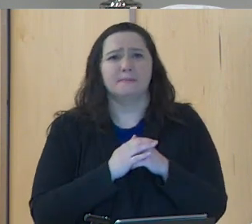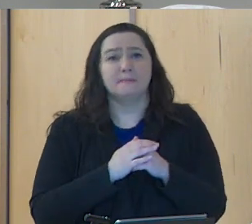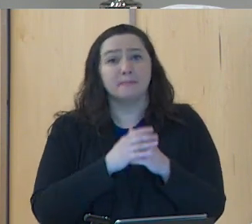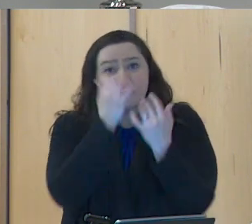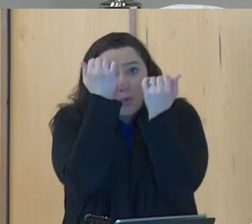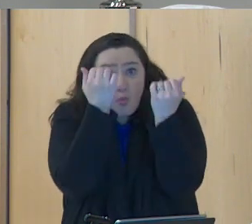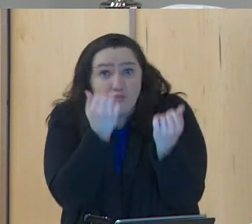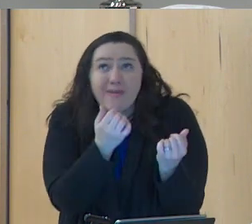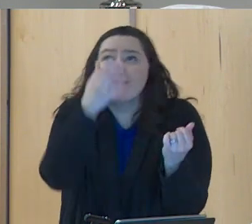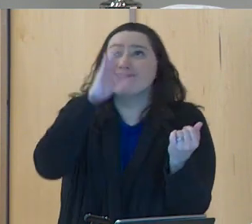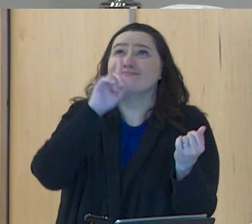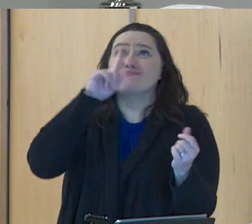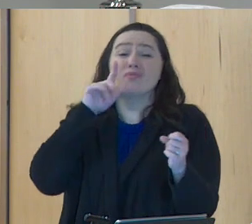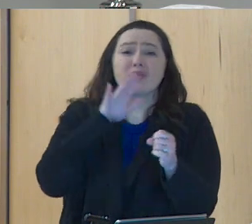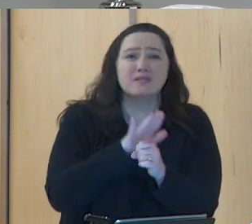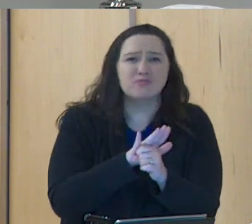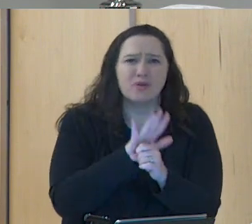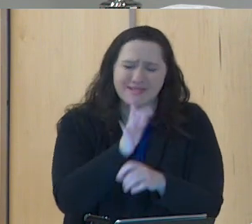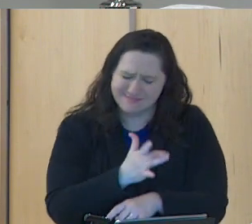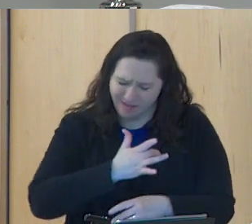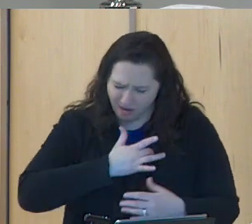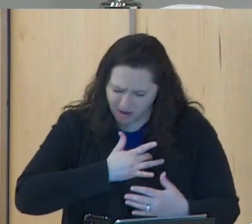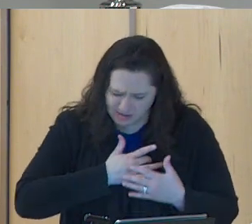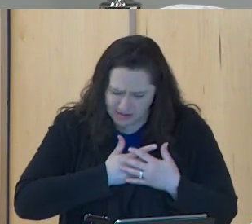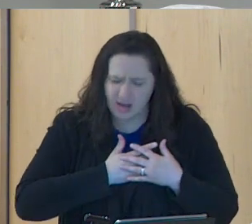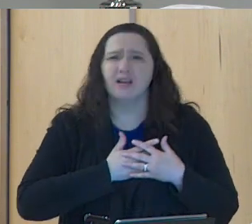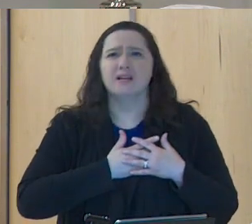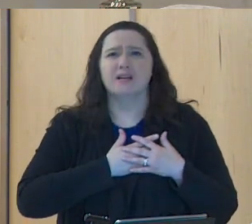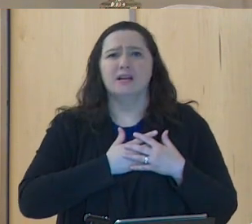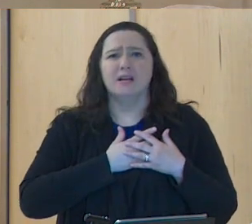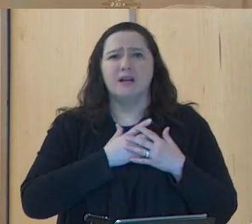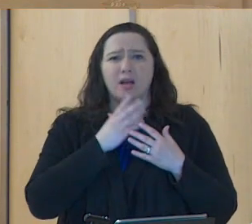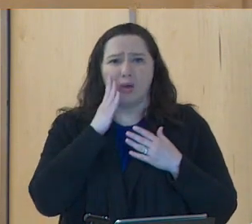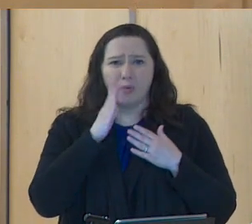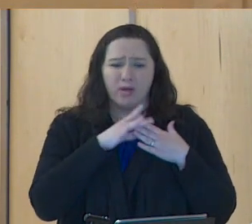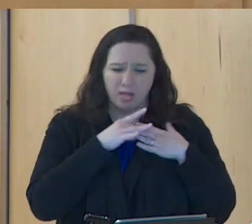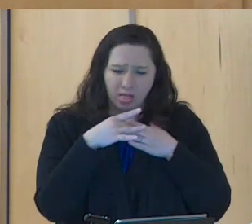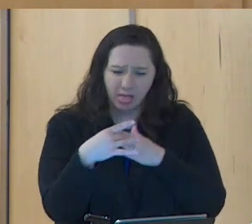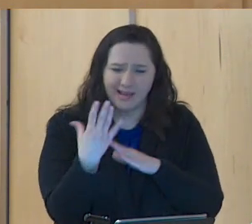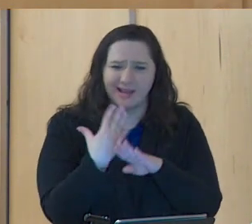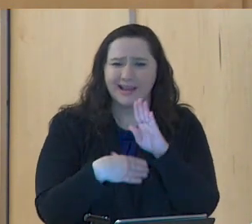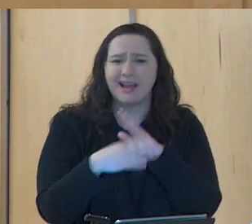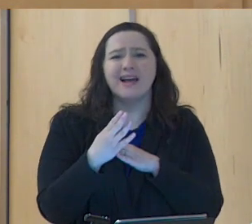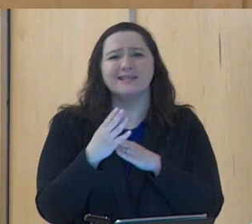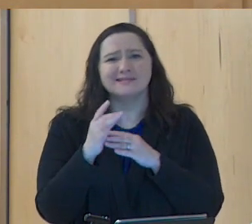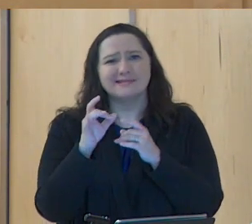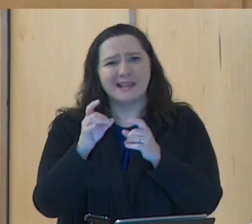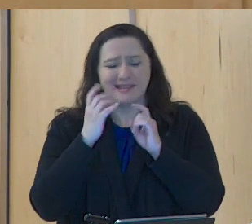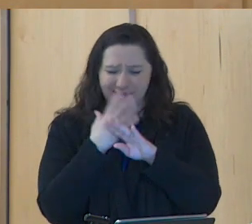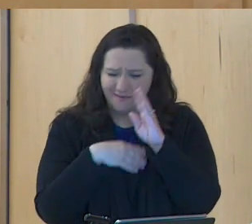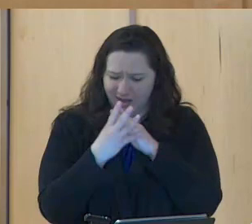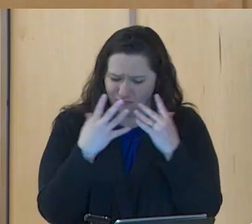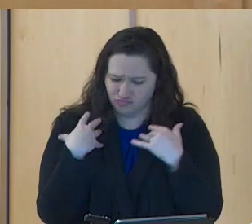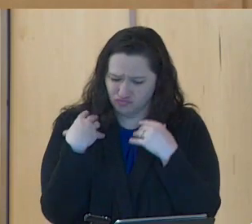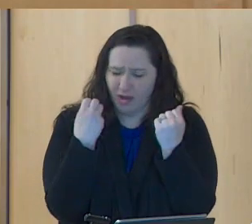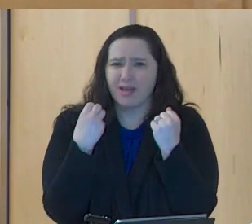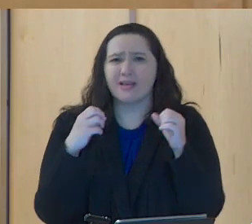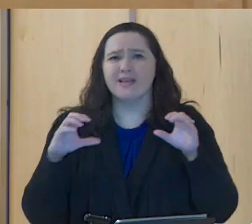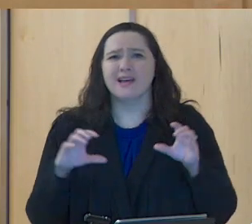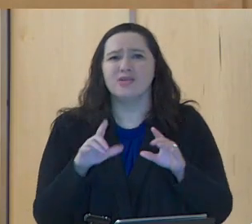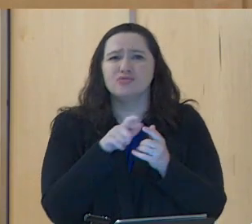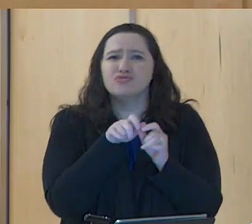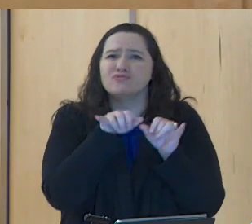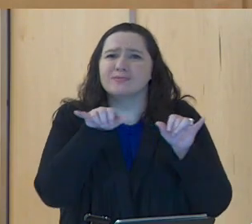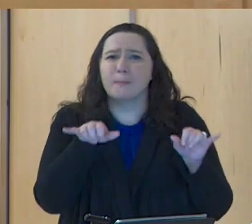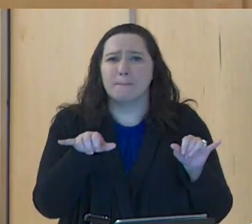God, then our hearts will be leading our hands and give our hands strength to do the same.